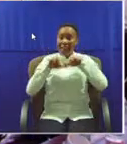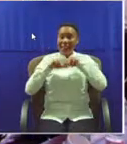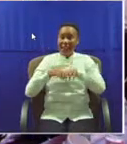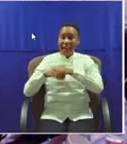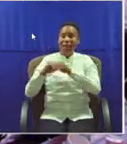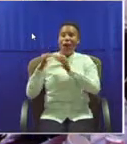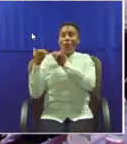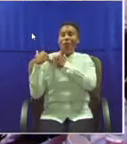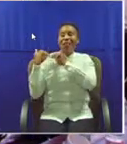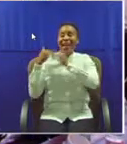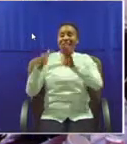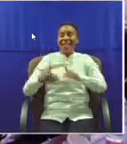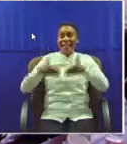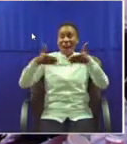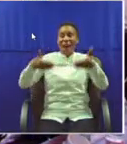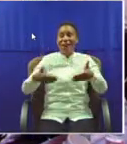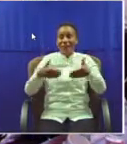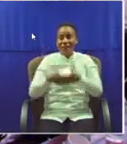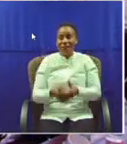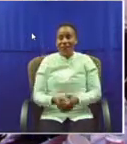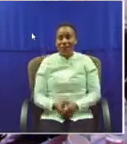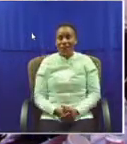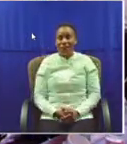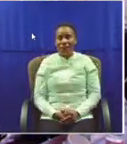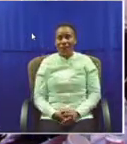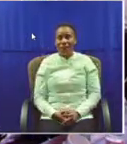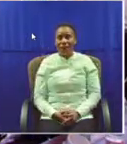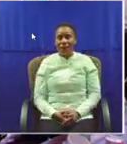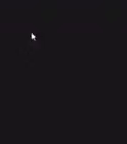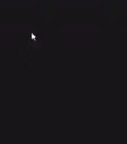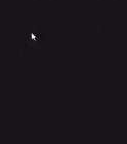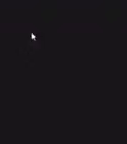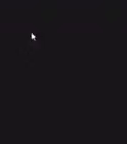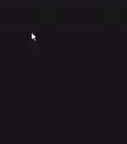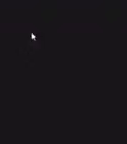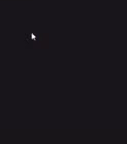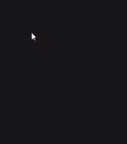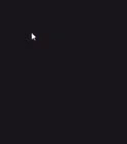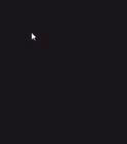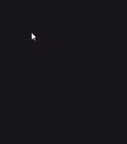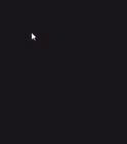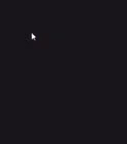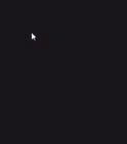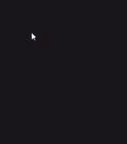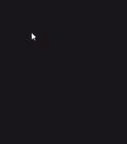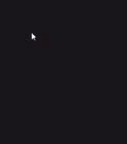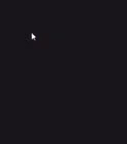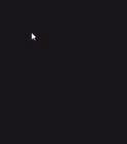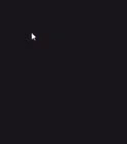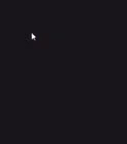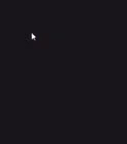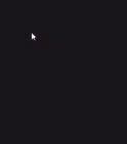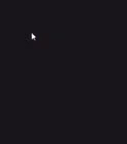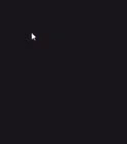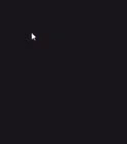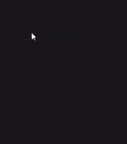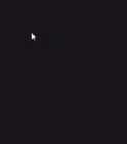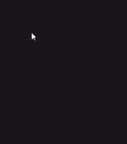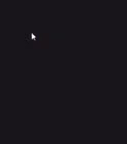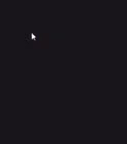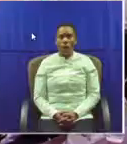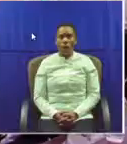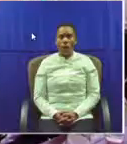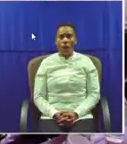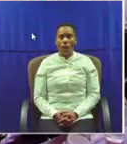being disingenuous in this moment by saying you did not know. On a point of order, speaker. We are not going to be touched by men here. No security is going to touch